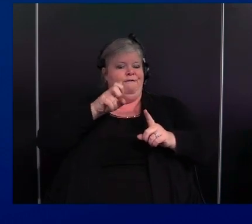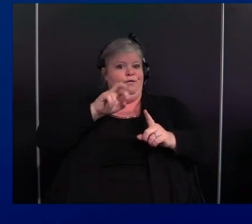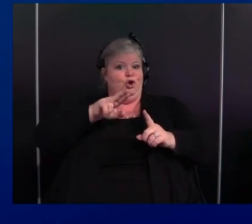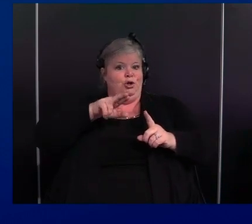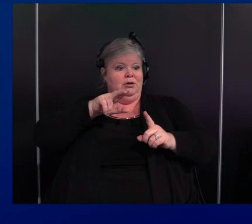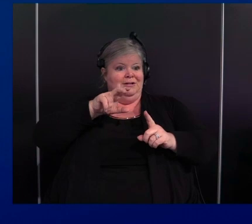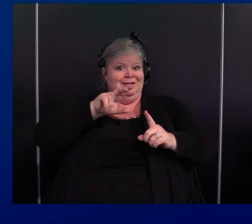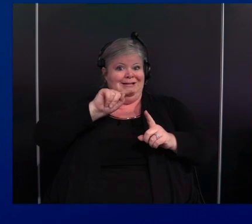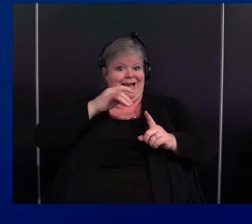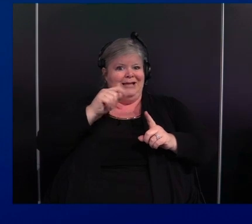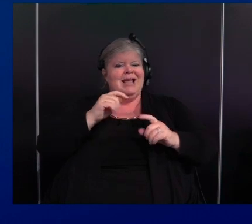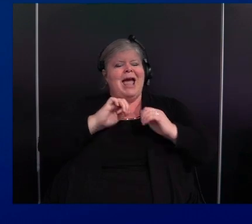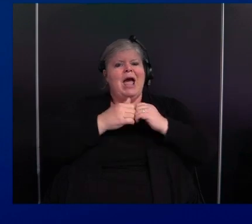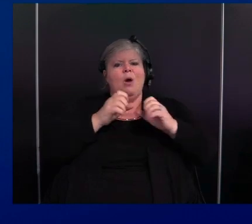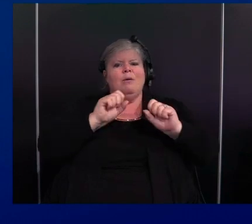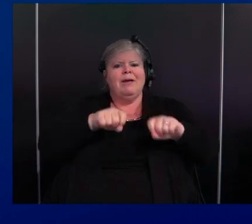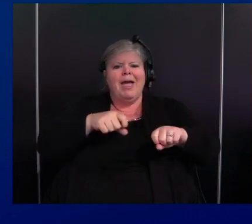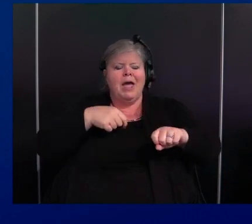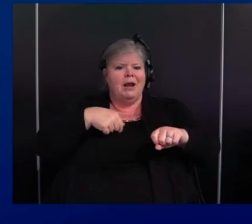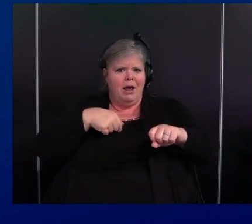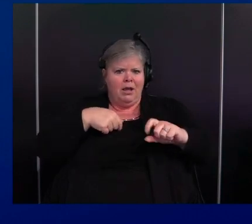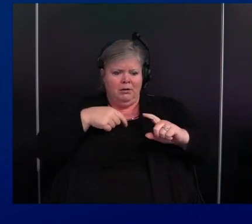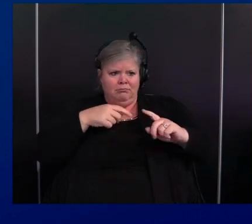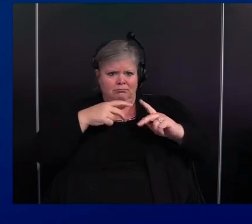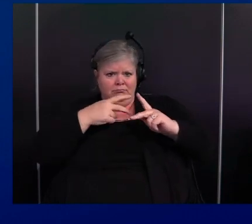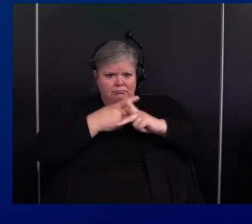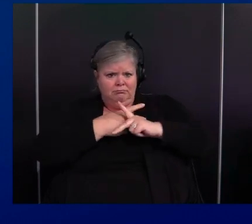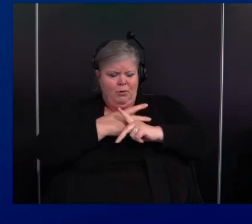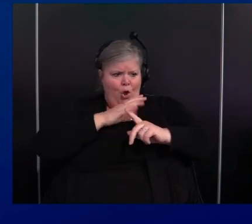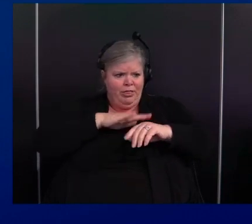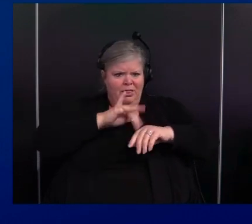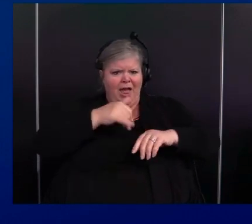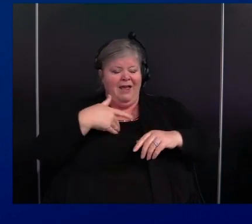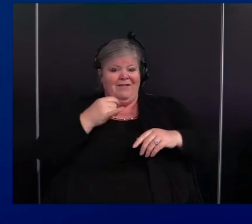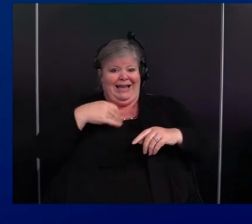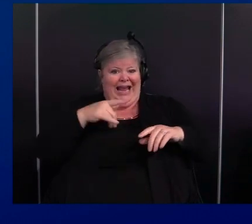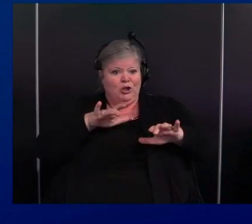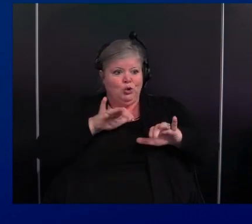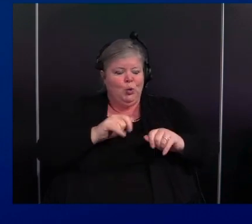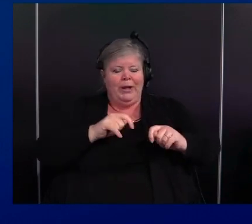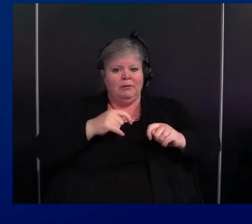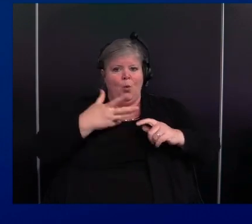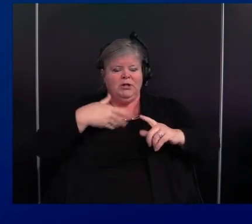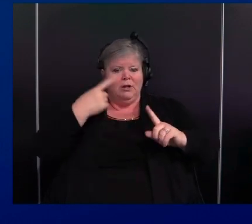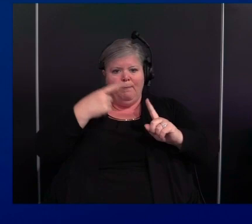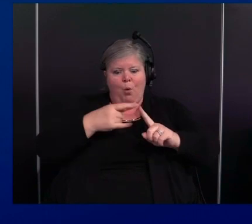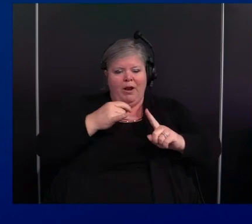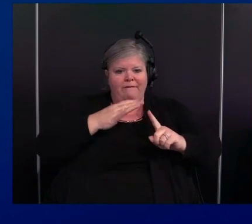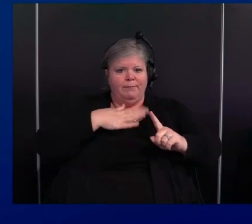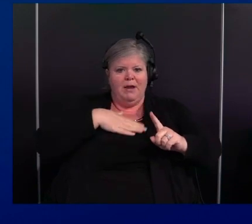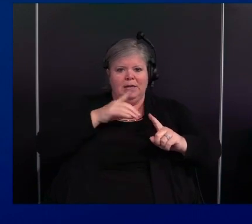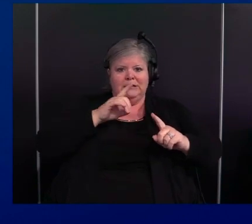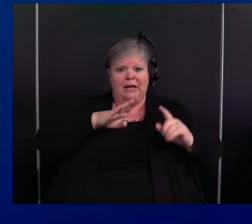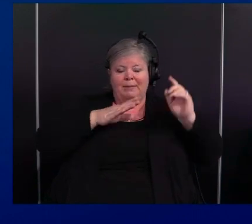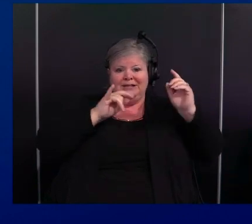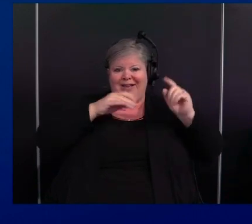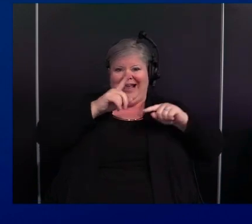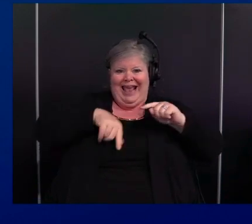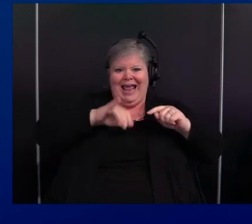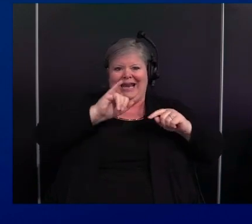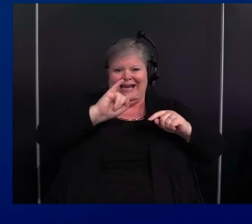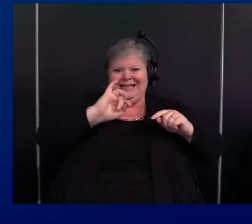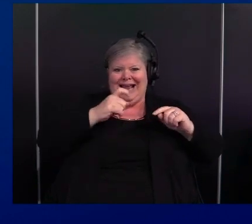on it? Right? If I can't index my database, it's kind of like, what's the point? Right. Yep, exactly. It's opaque now. Yeah. That's right. And so this has